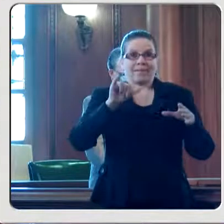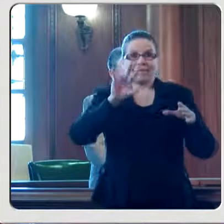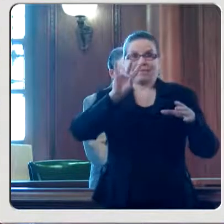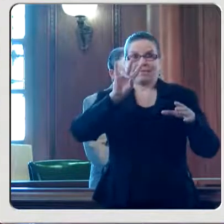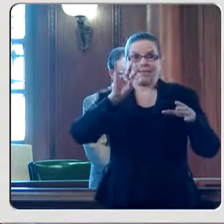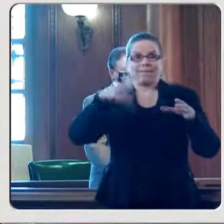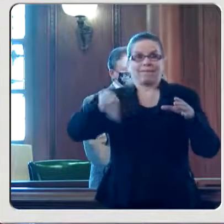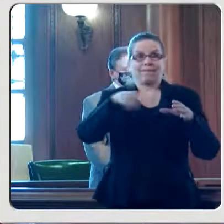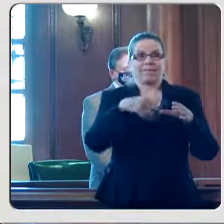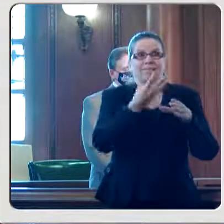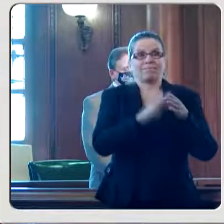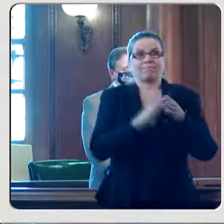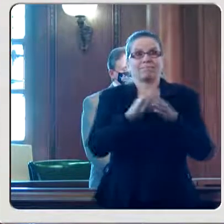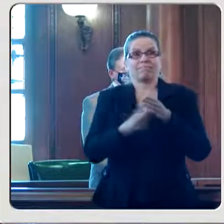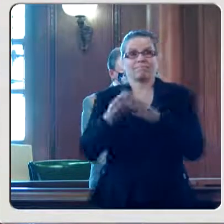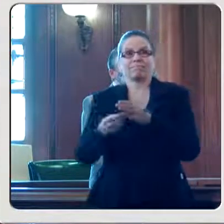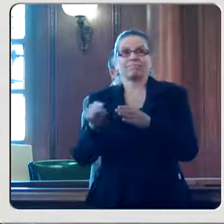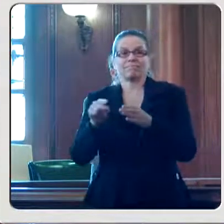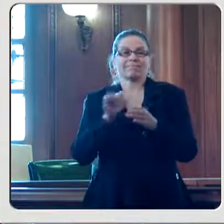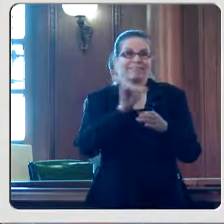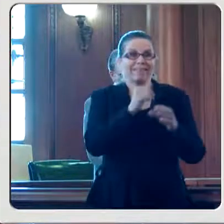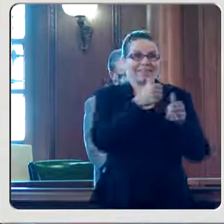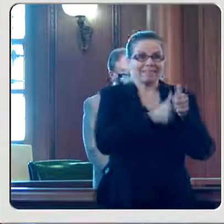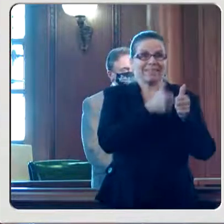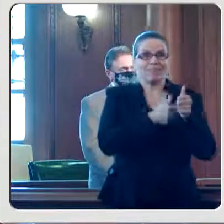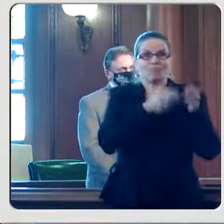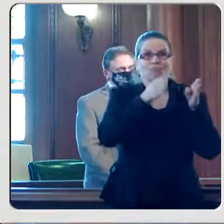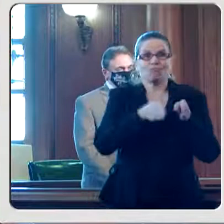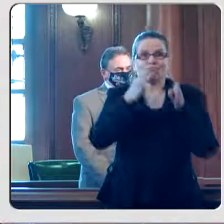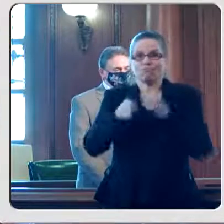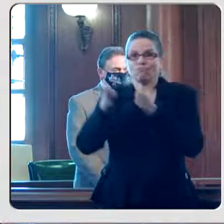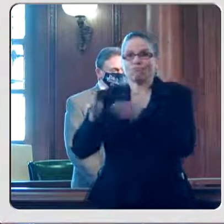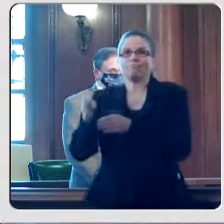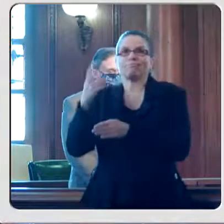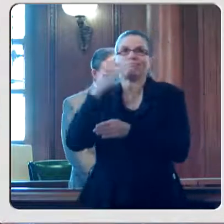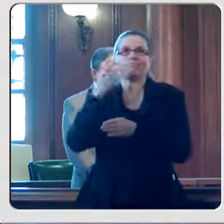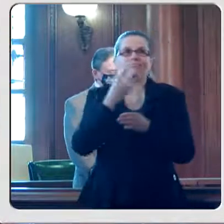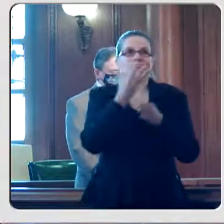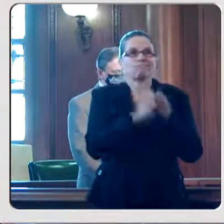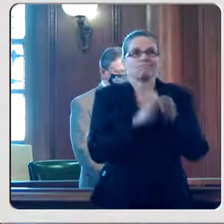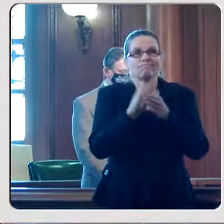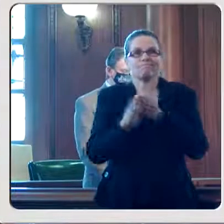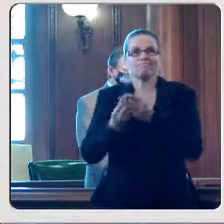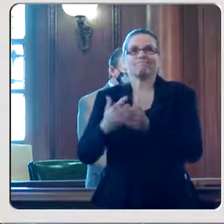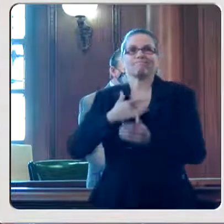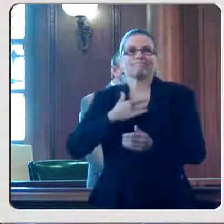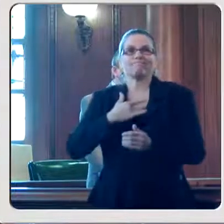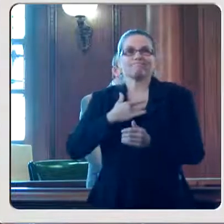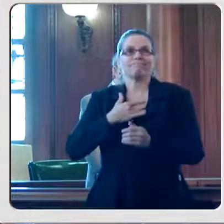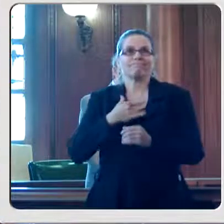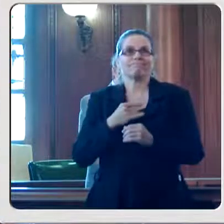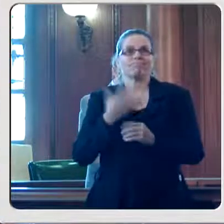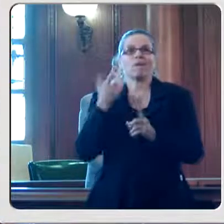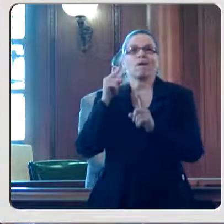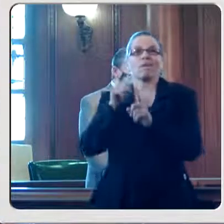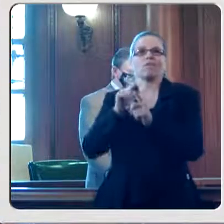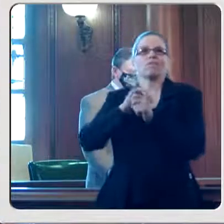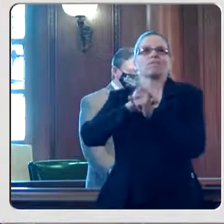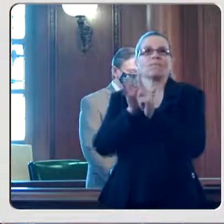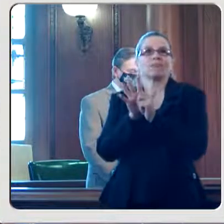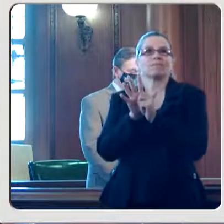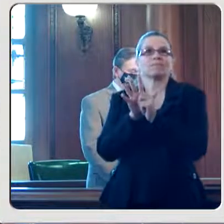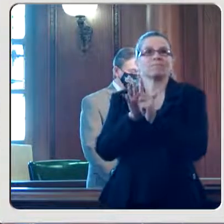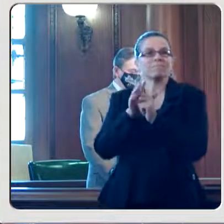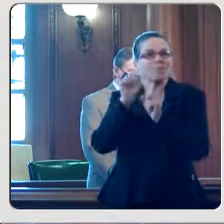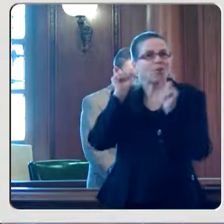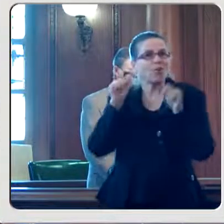these individuals were lost to COVID-19, which we believe is preventable